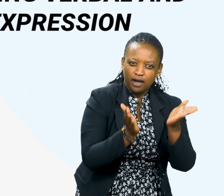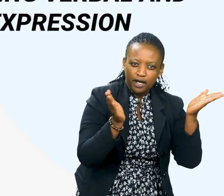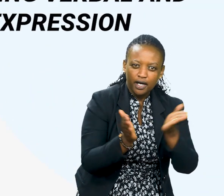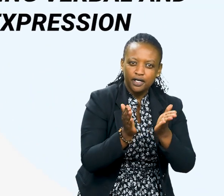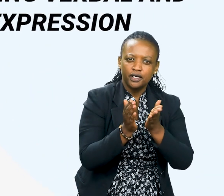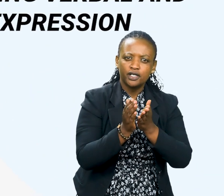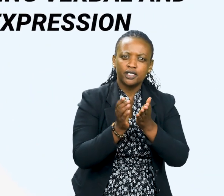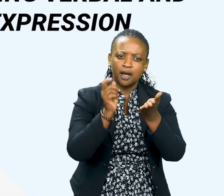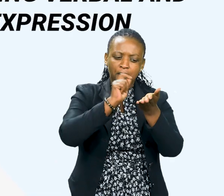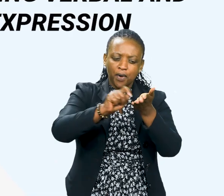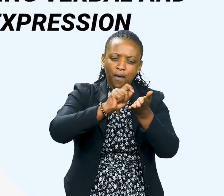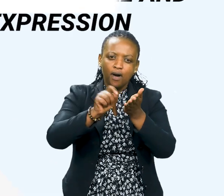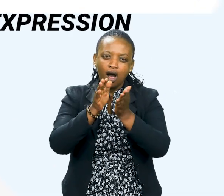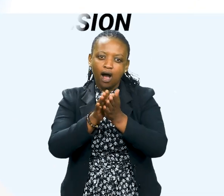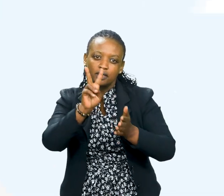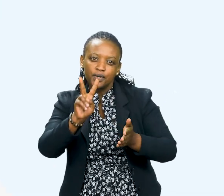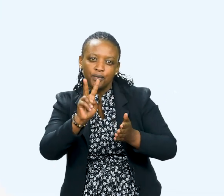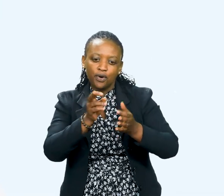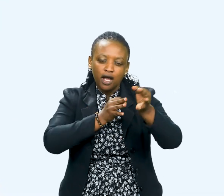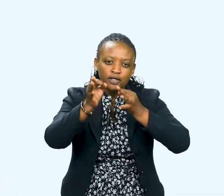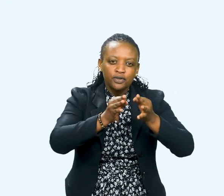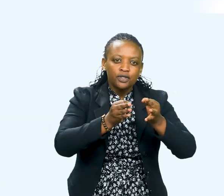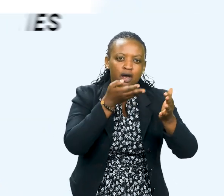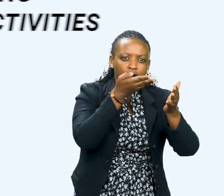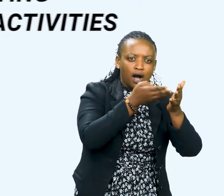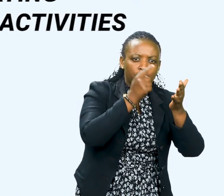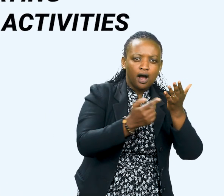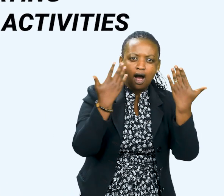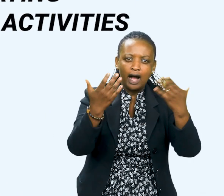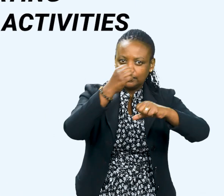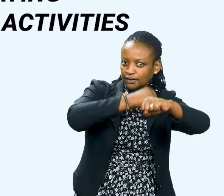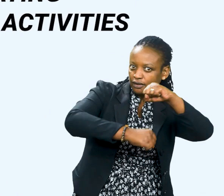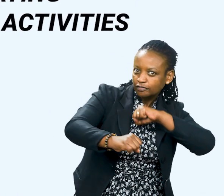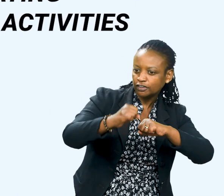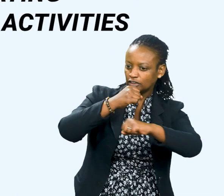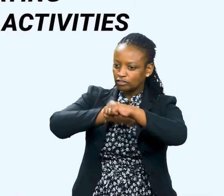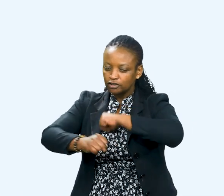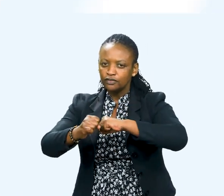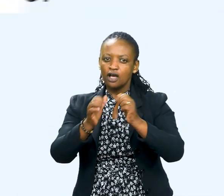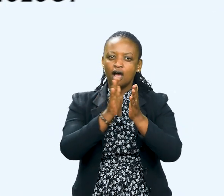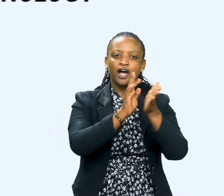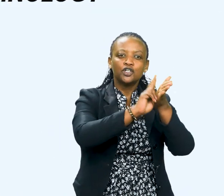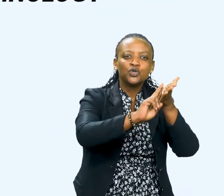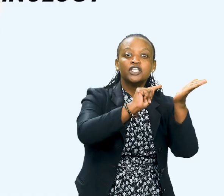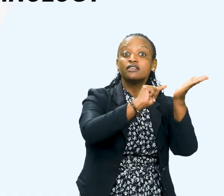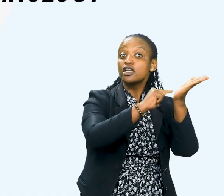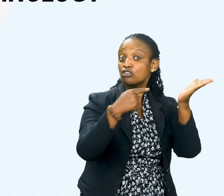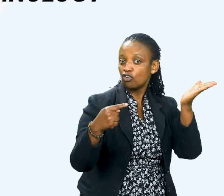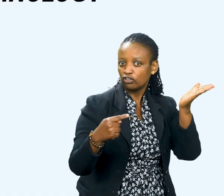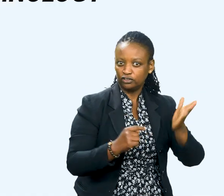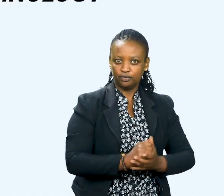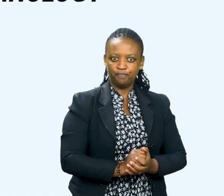encouraging verbal and written expression, incorporating hands-on activities, and using